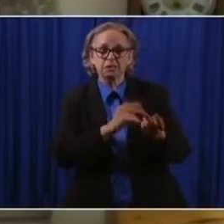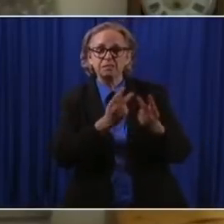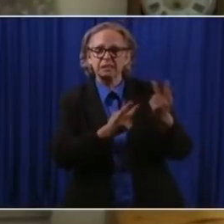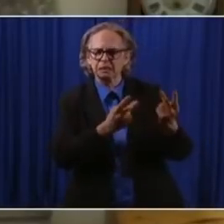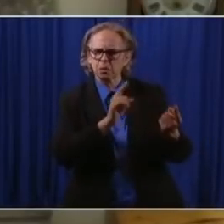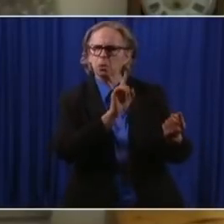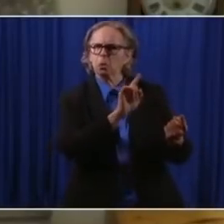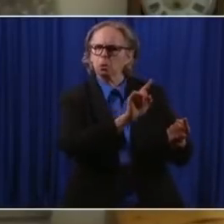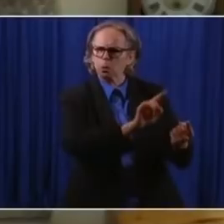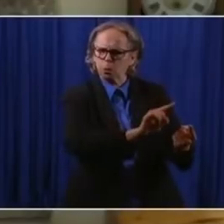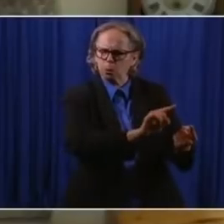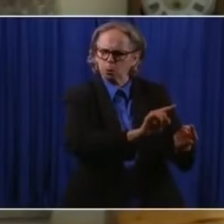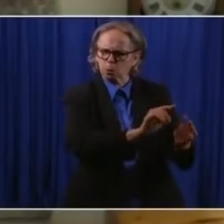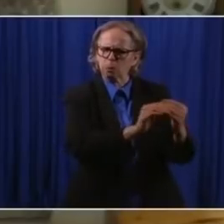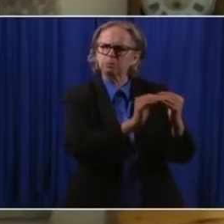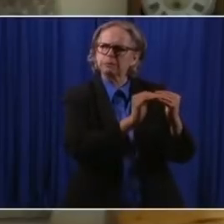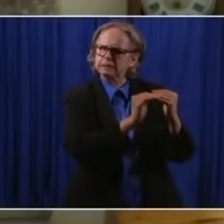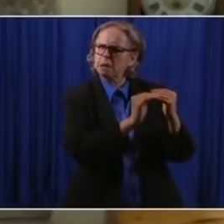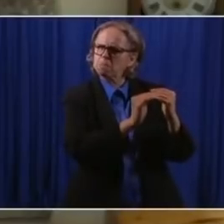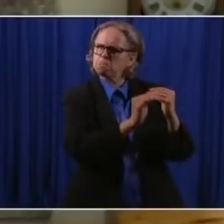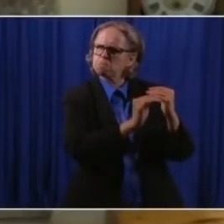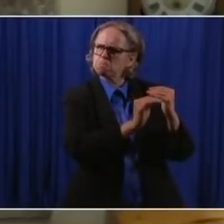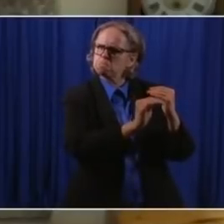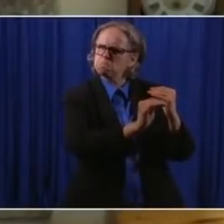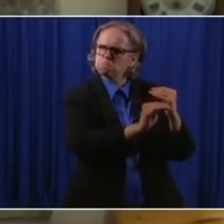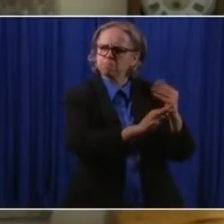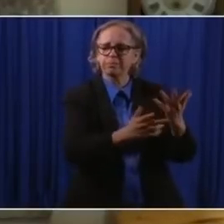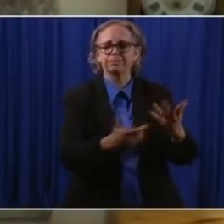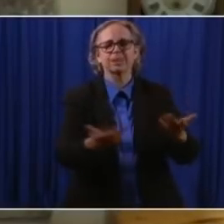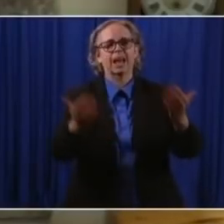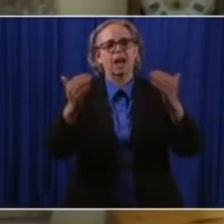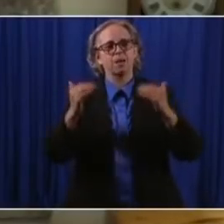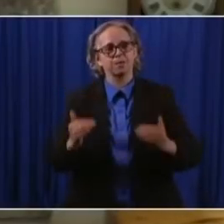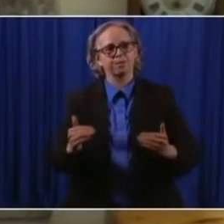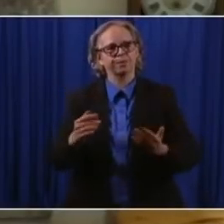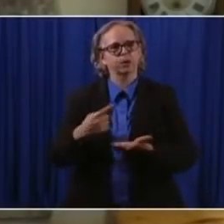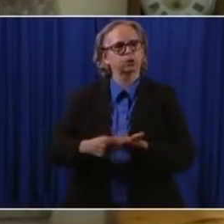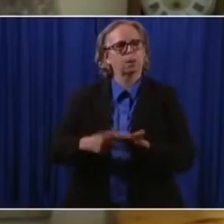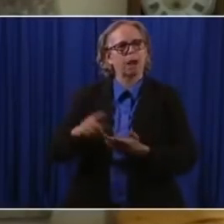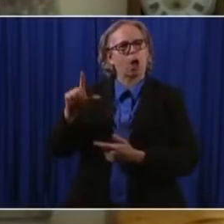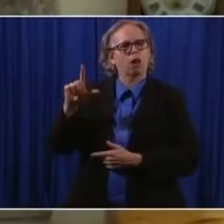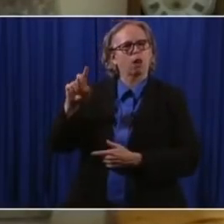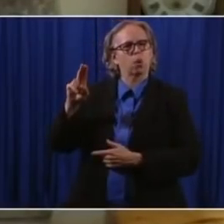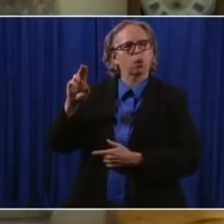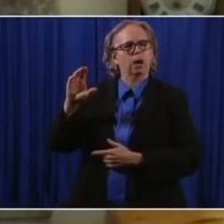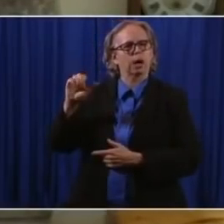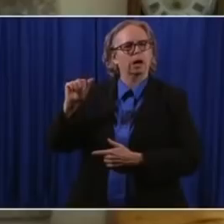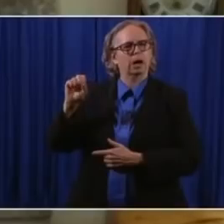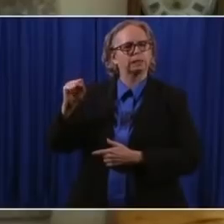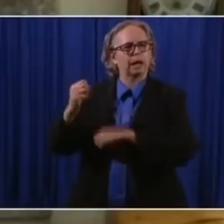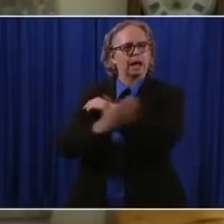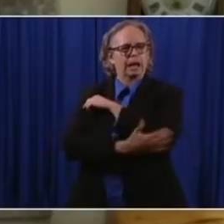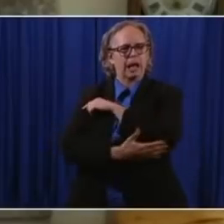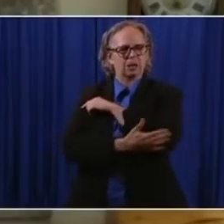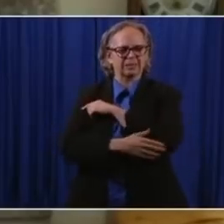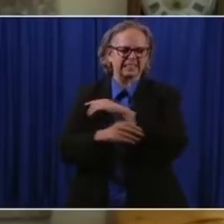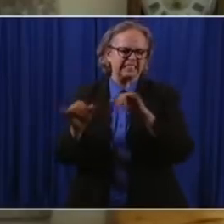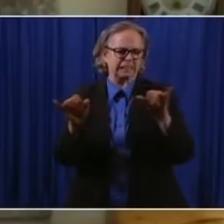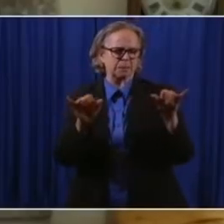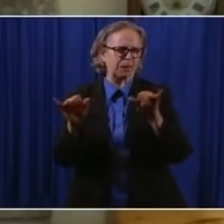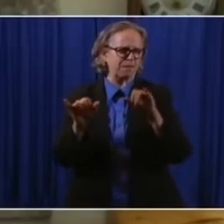Let me talk about Lucas County. Lucas continues red, but it is almost out of the red. Again, that is